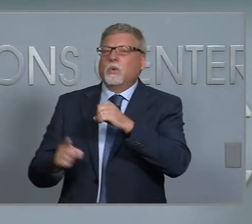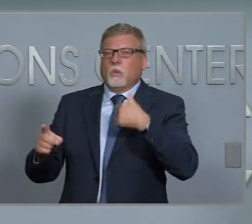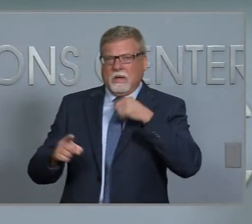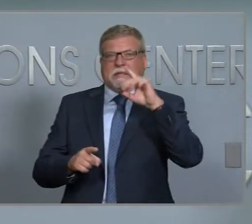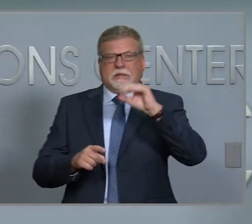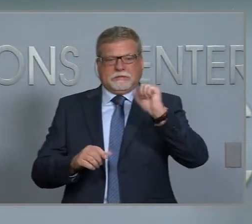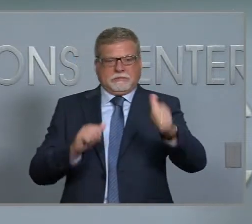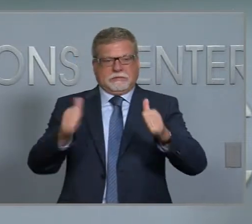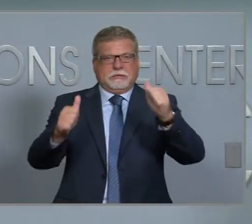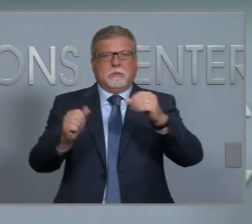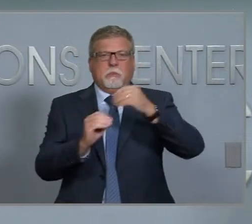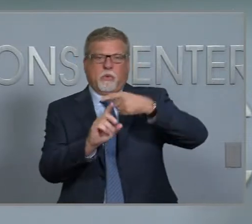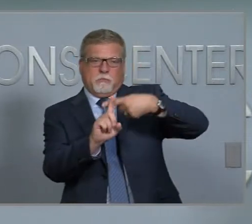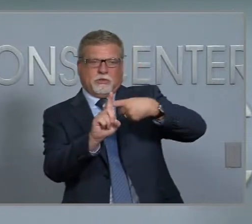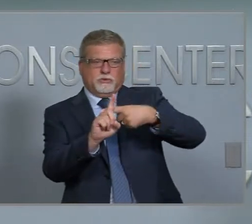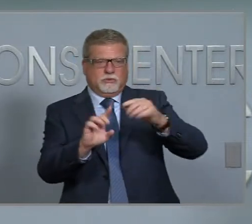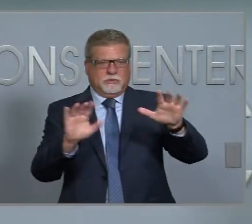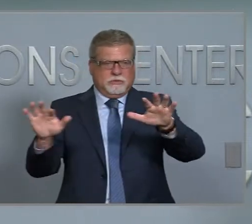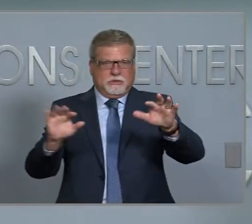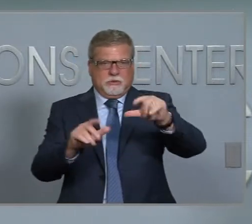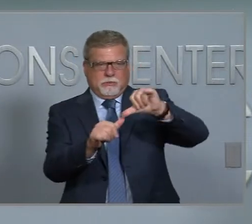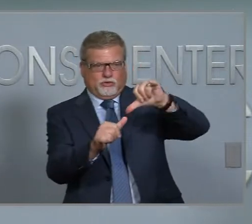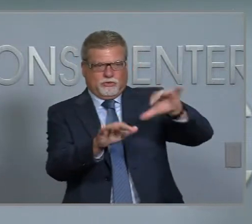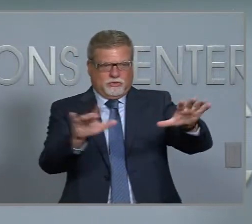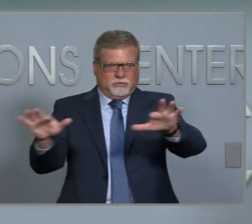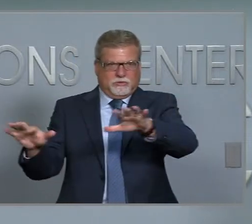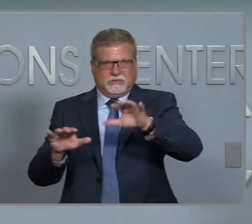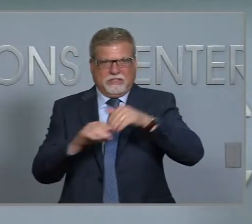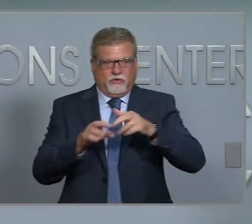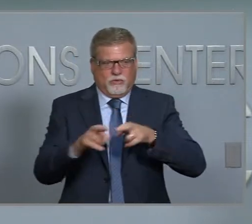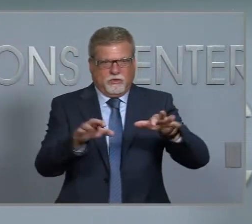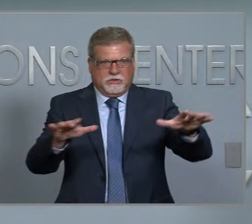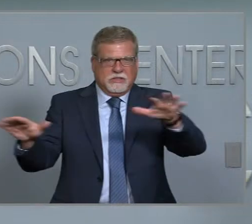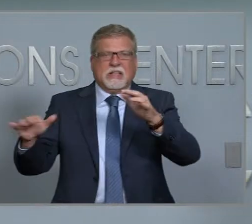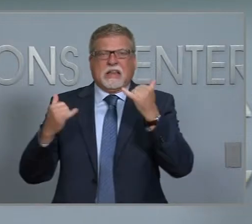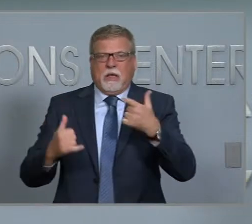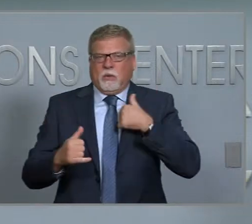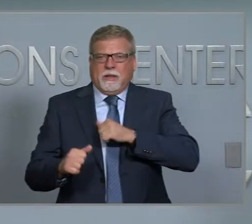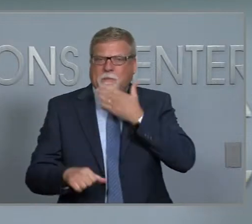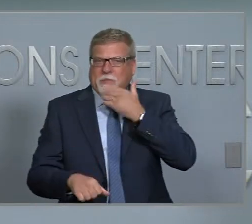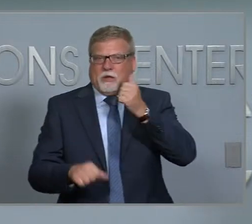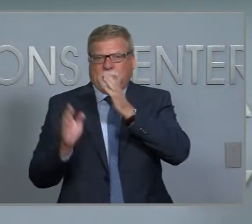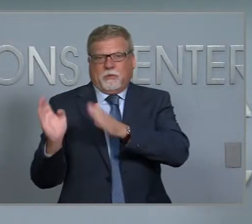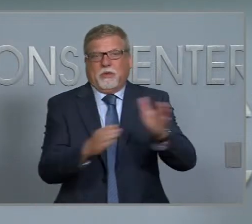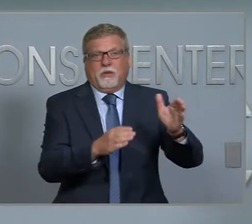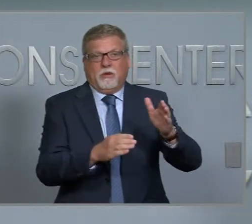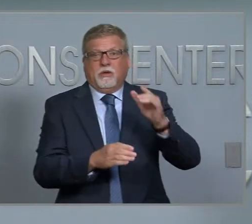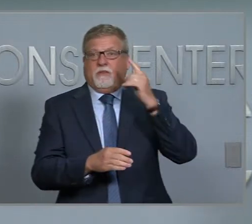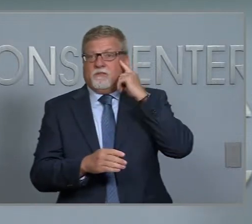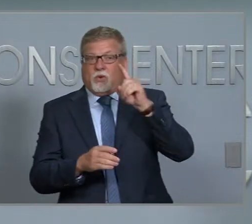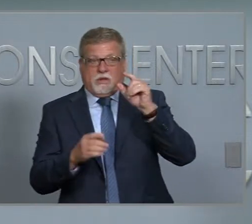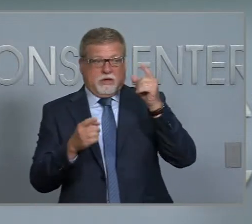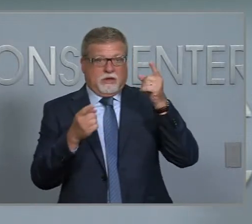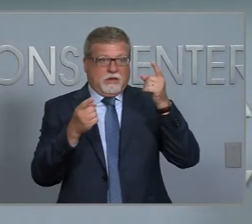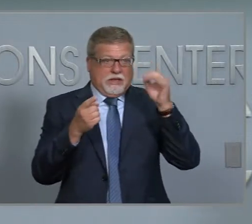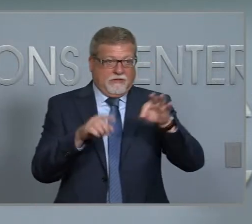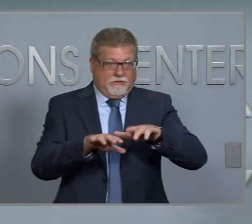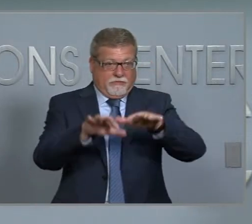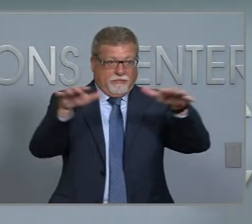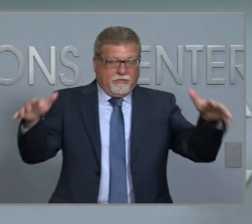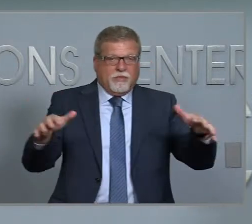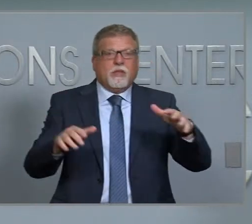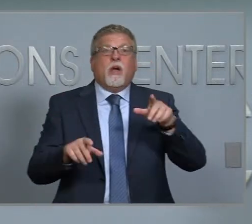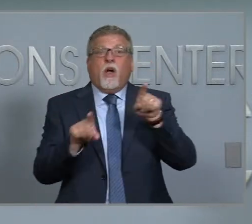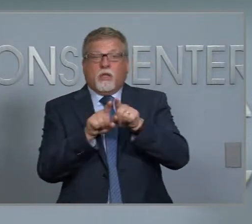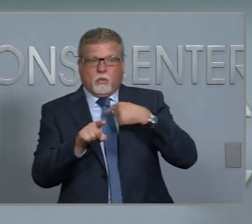gauges, and having that system in place gives us a much better idea of where the damage might be. It helps us with evacuation orders.